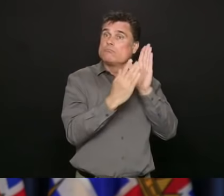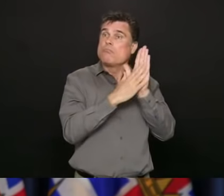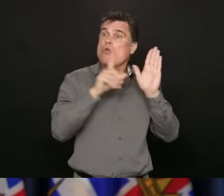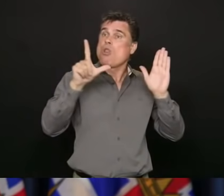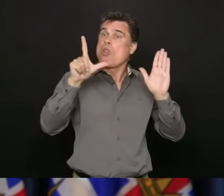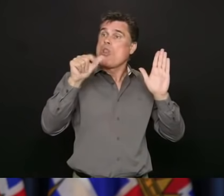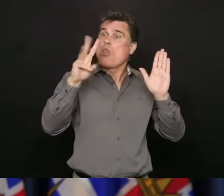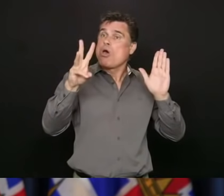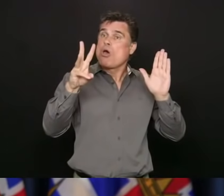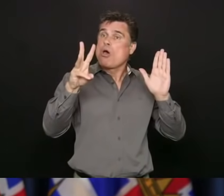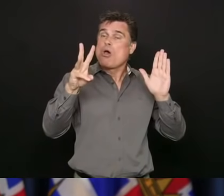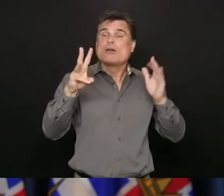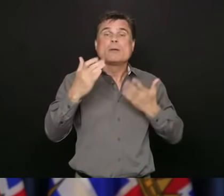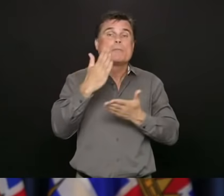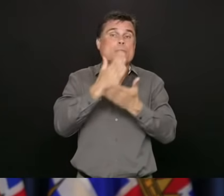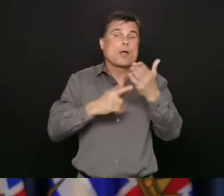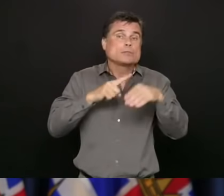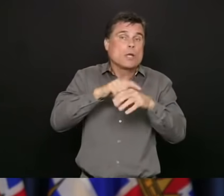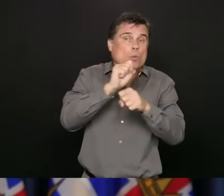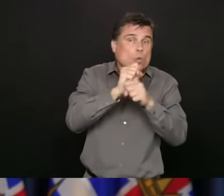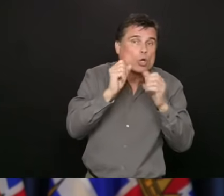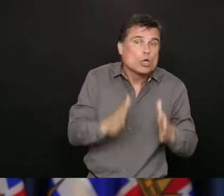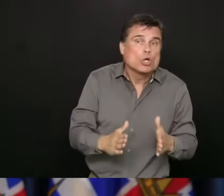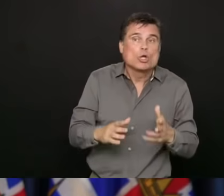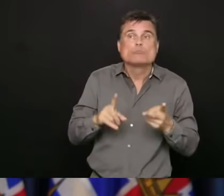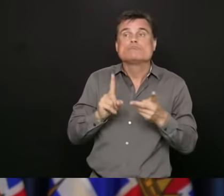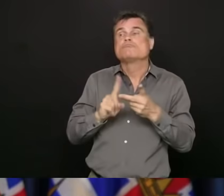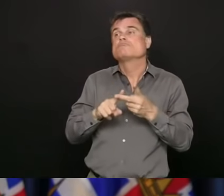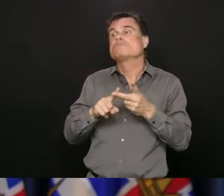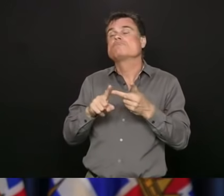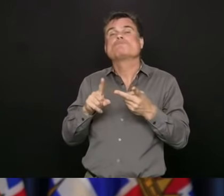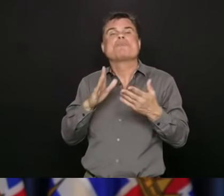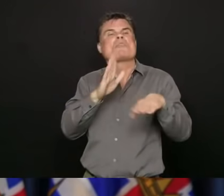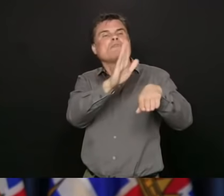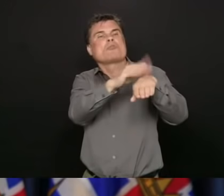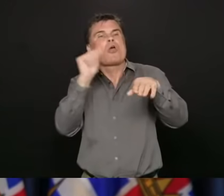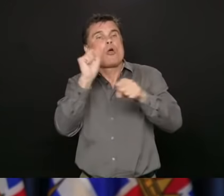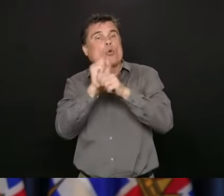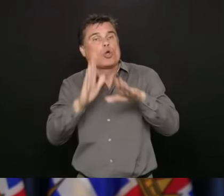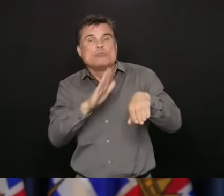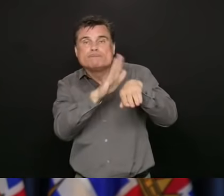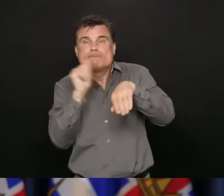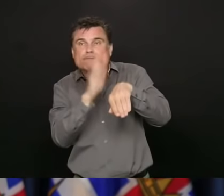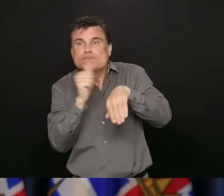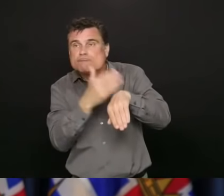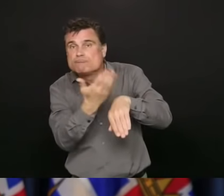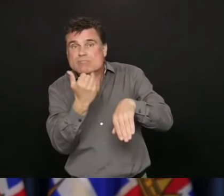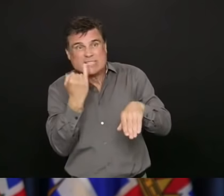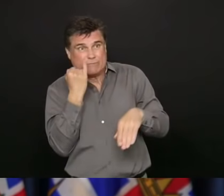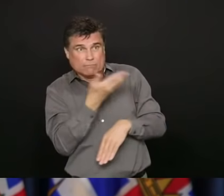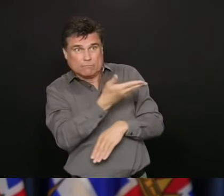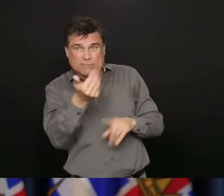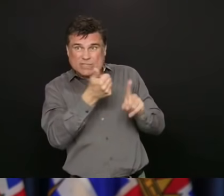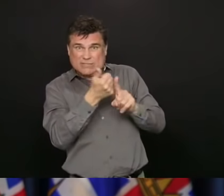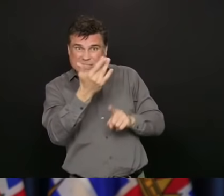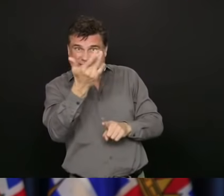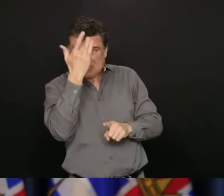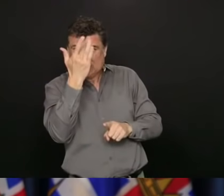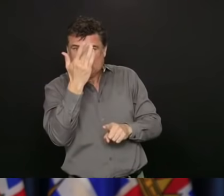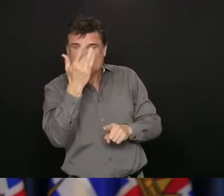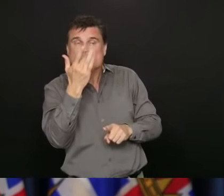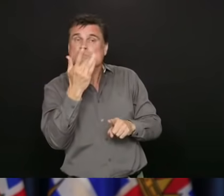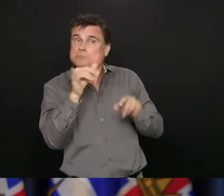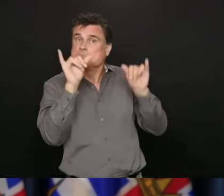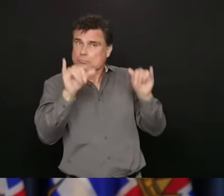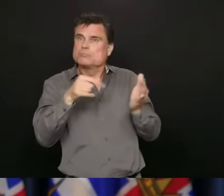sick pay if they do not go to work? And how do you ensure that people are compensated